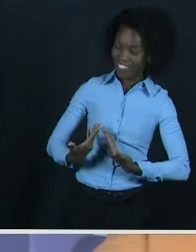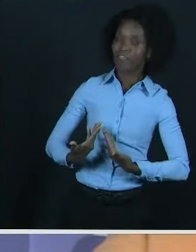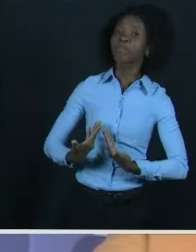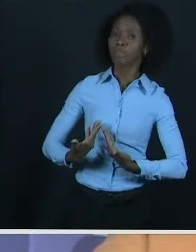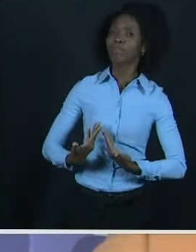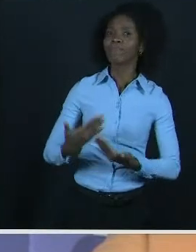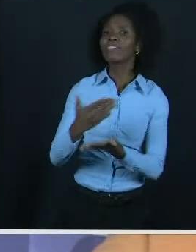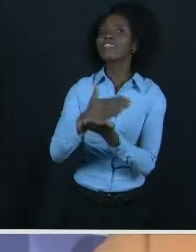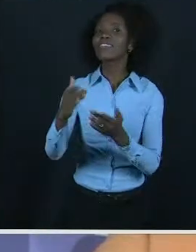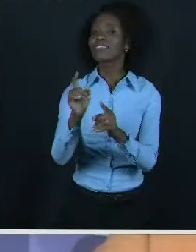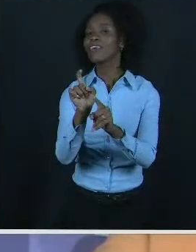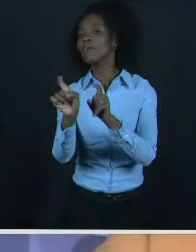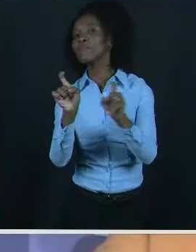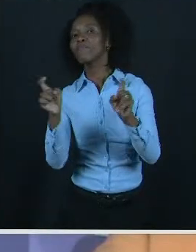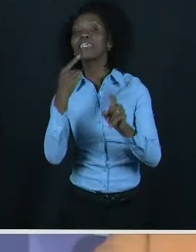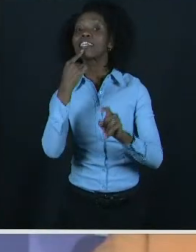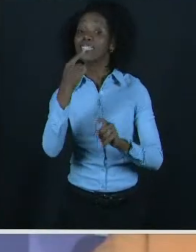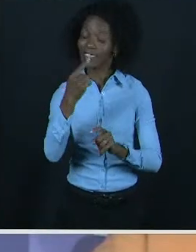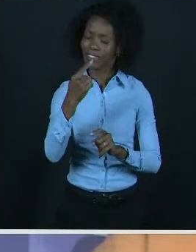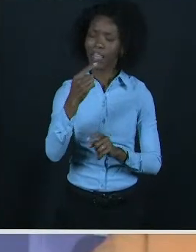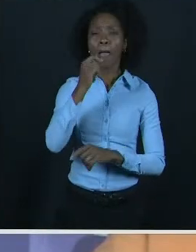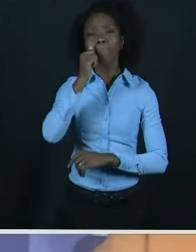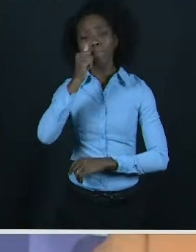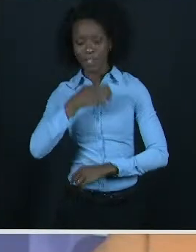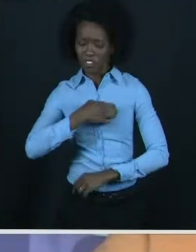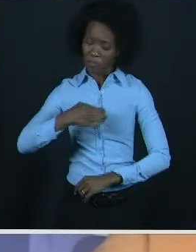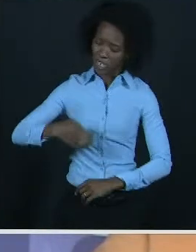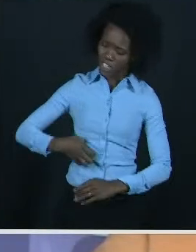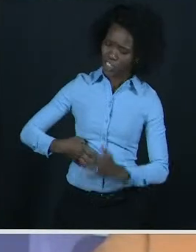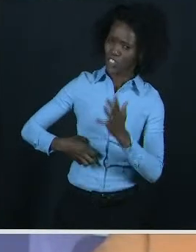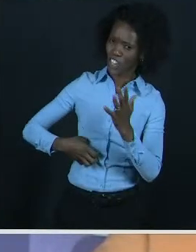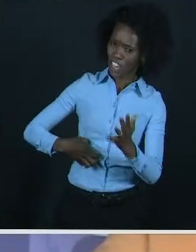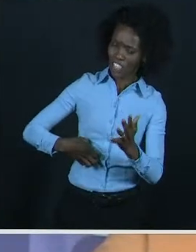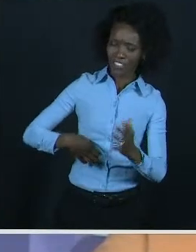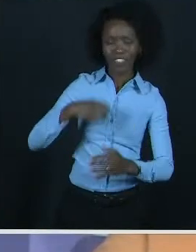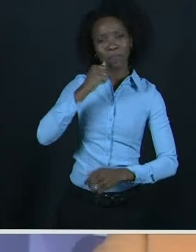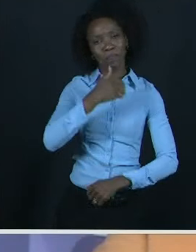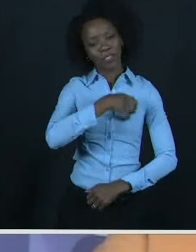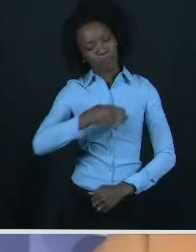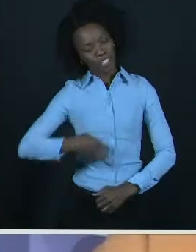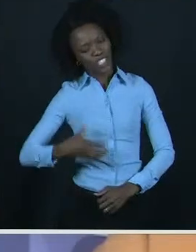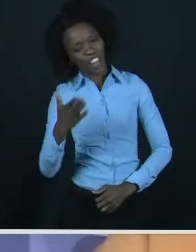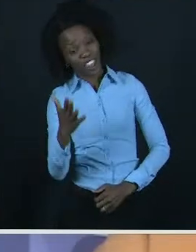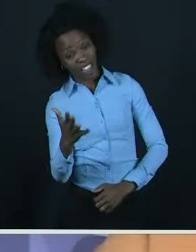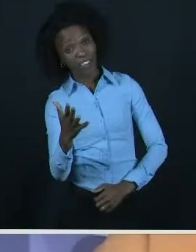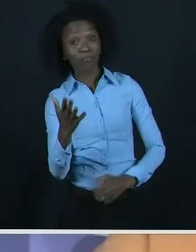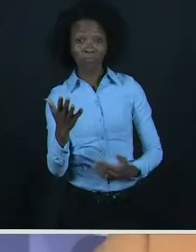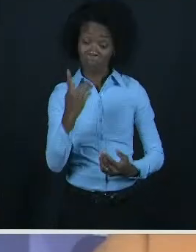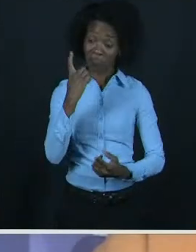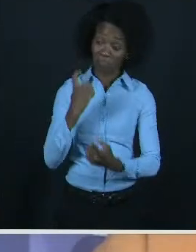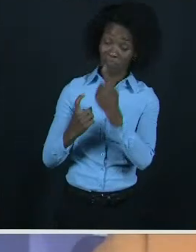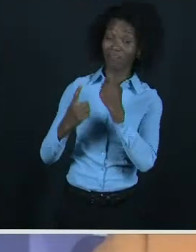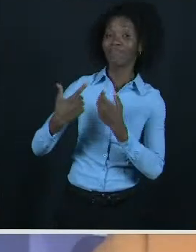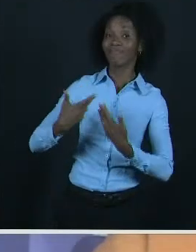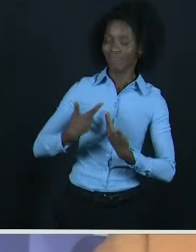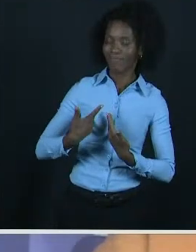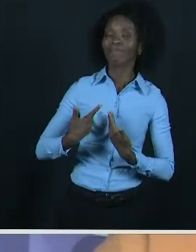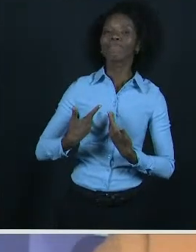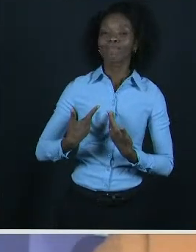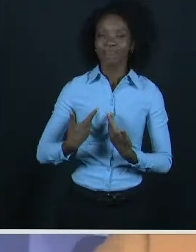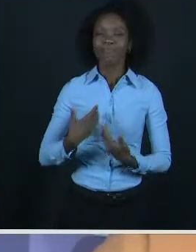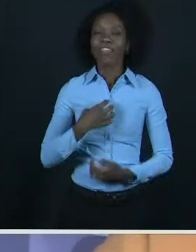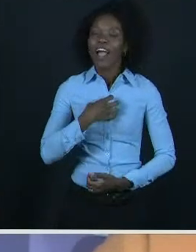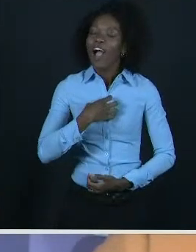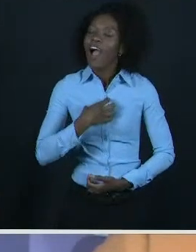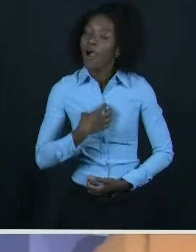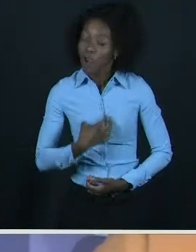kept saying, Mr. President this, Mr. President that, Mr. President this. I wish